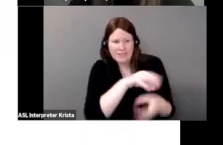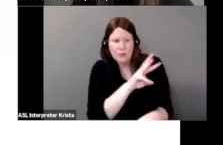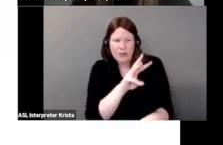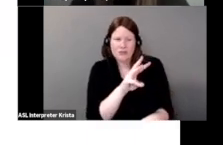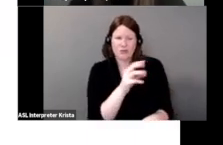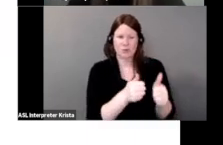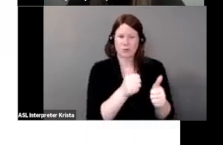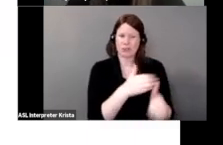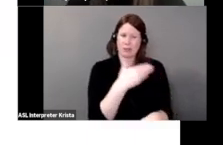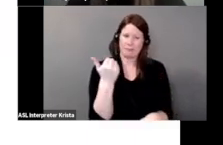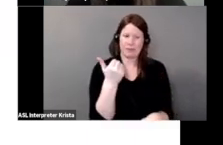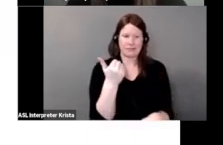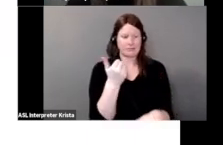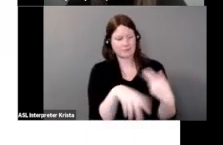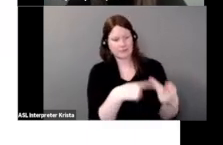of IP?